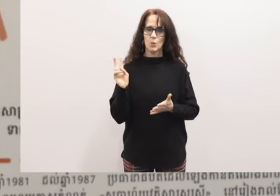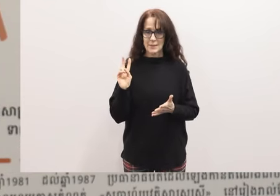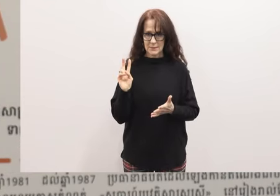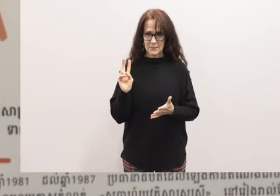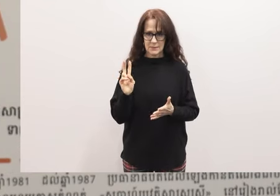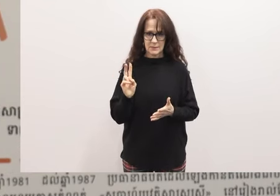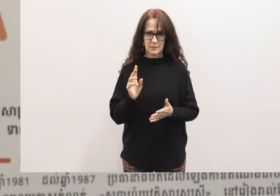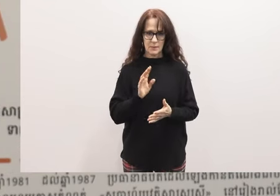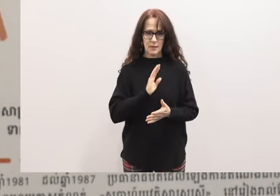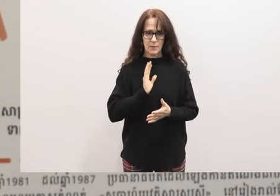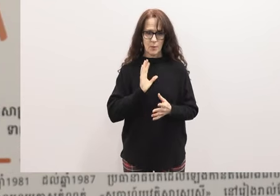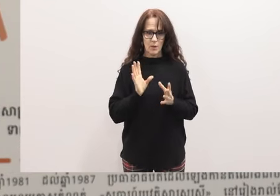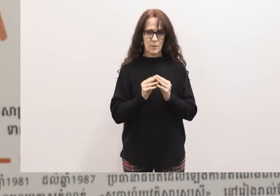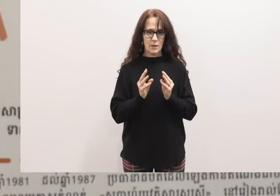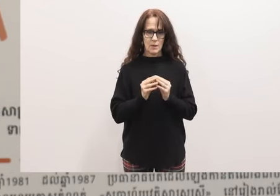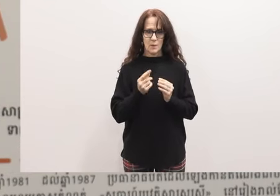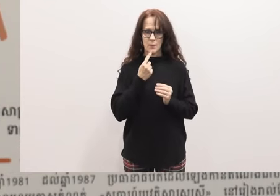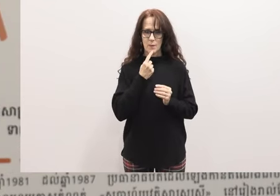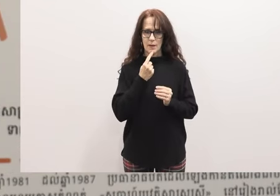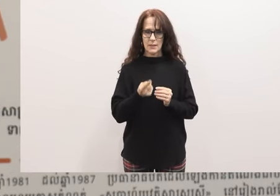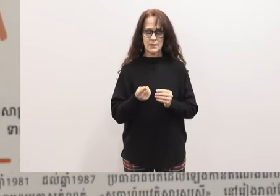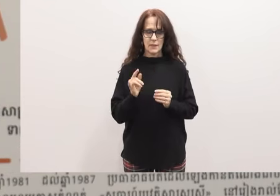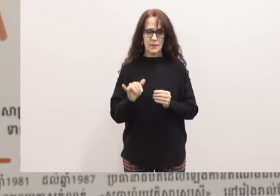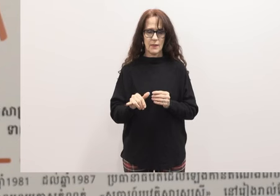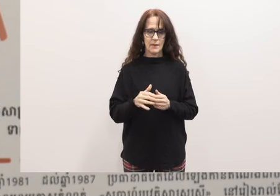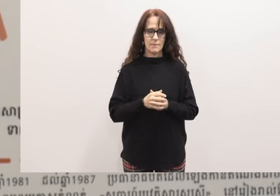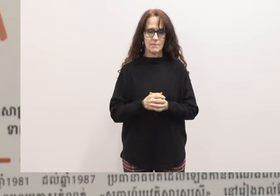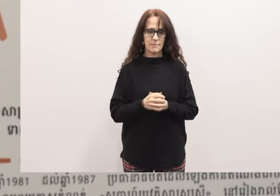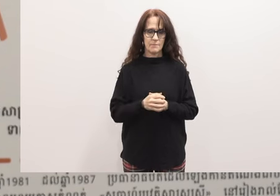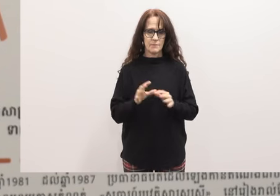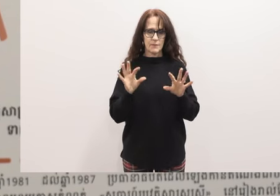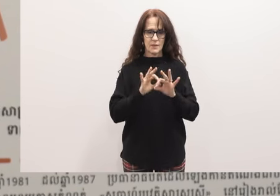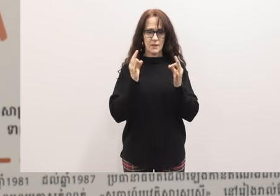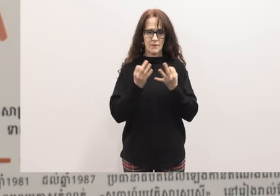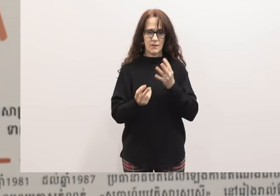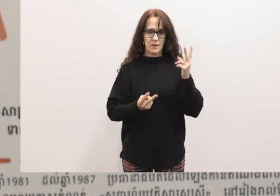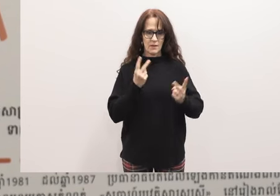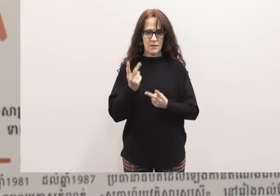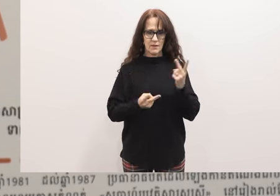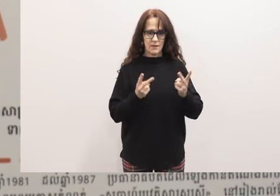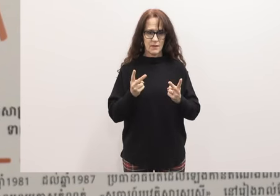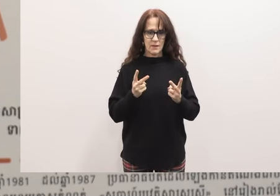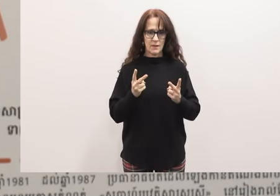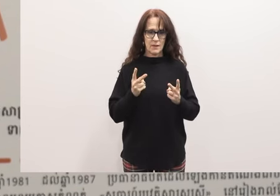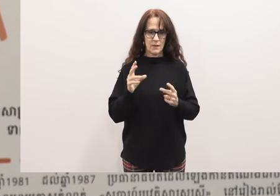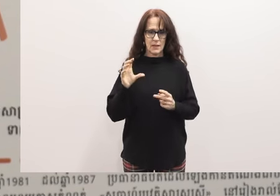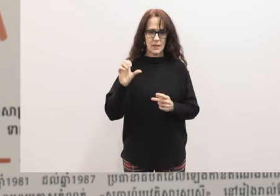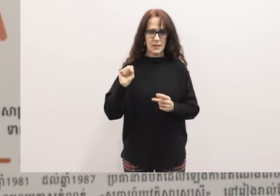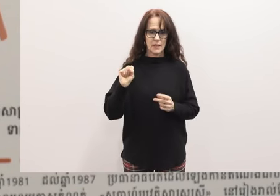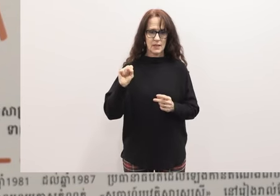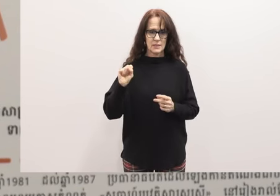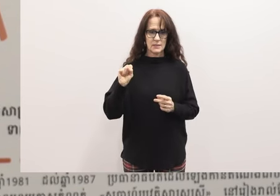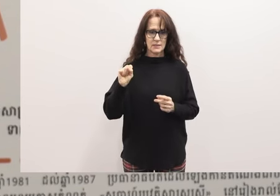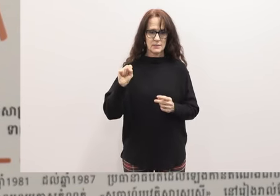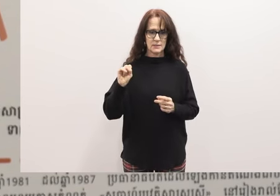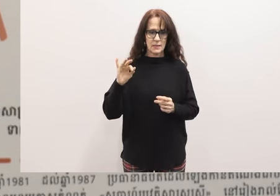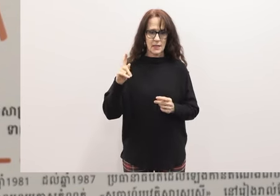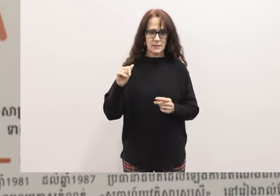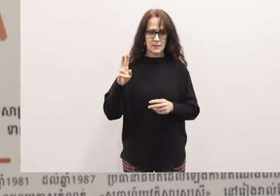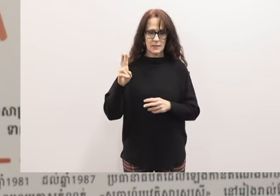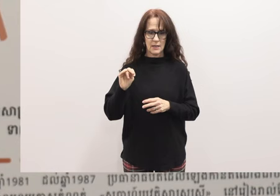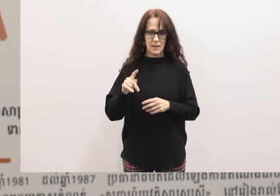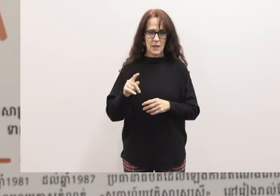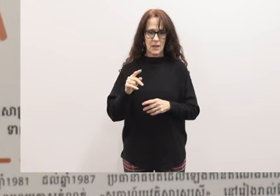at the board meeting, when I stated that families who visited Site Night at Long Beach Poly were discouraged